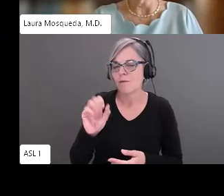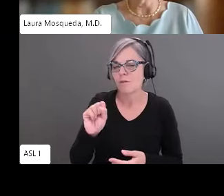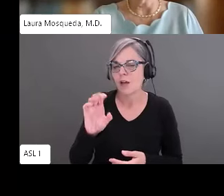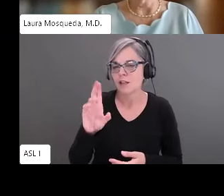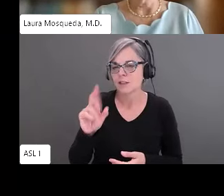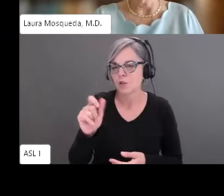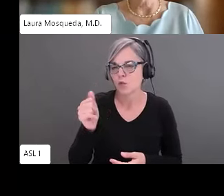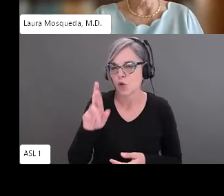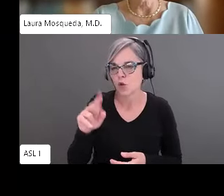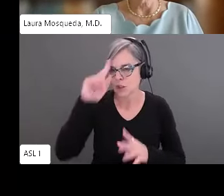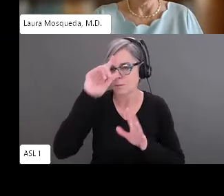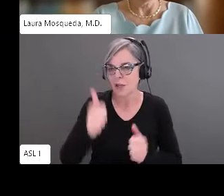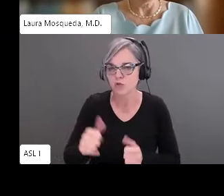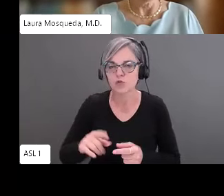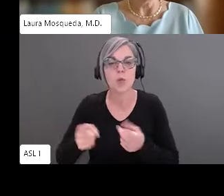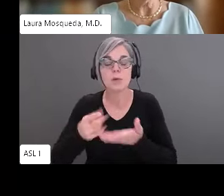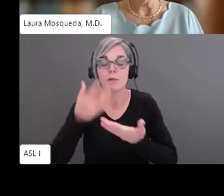adequate oxygen.